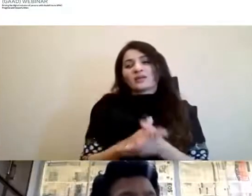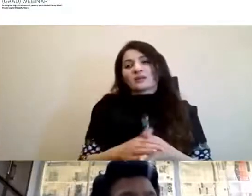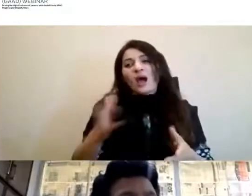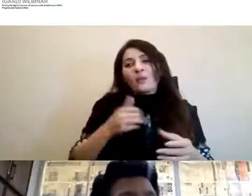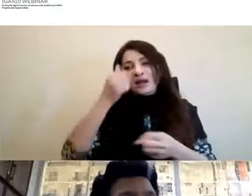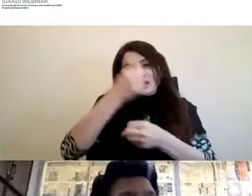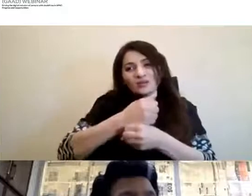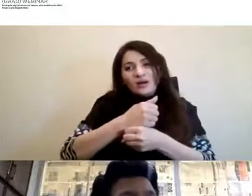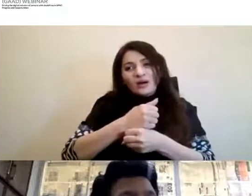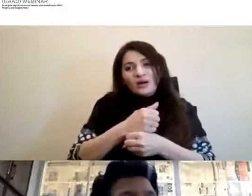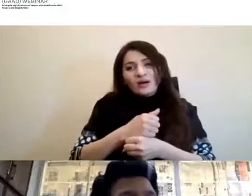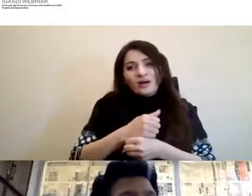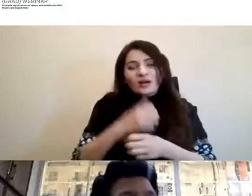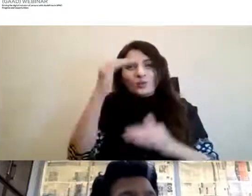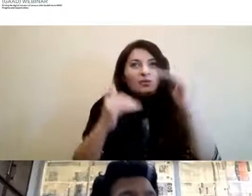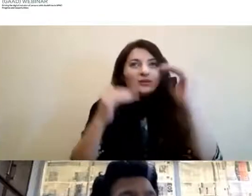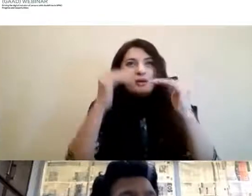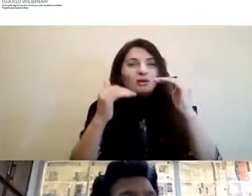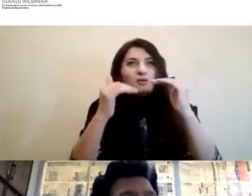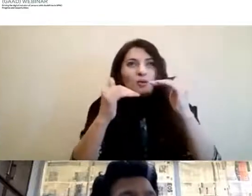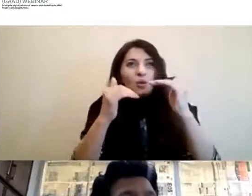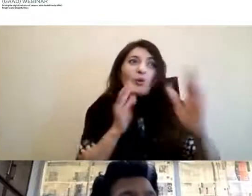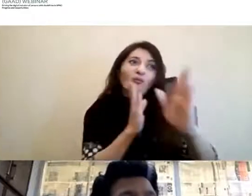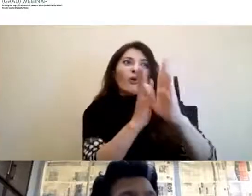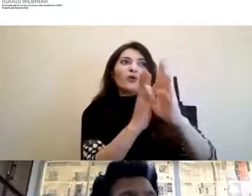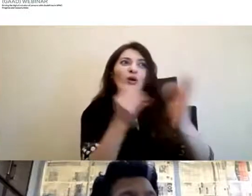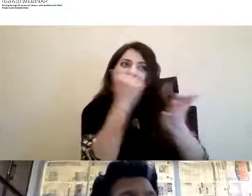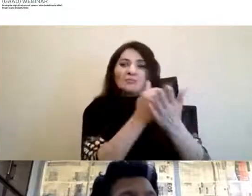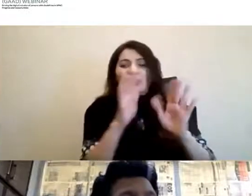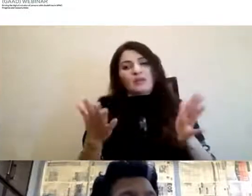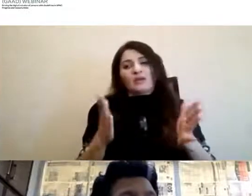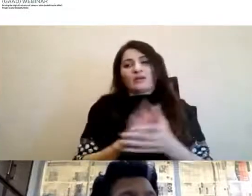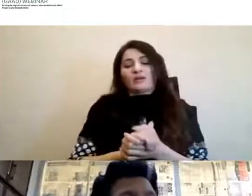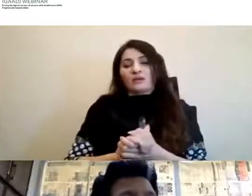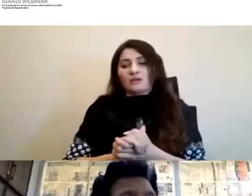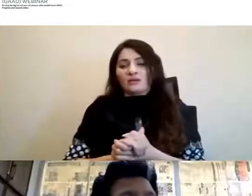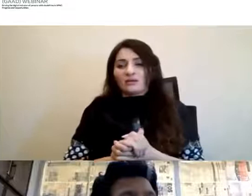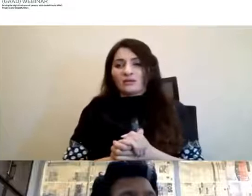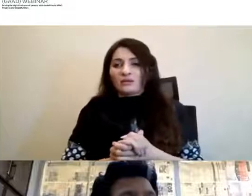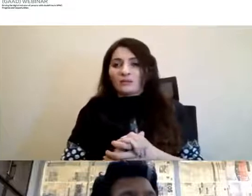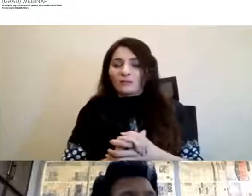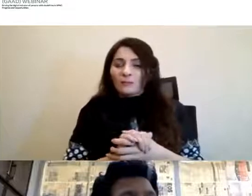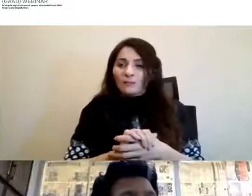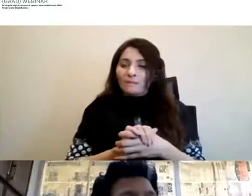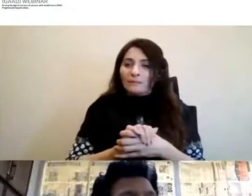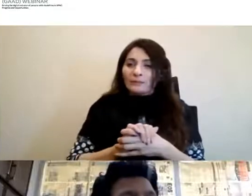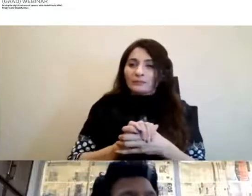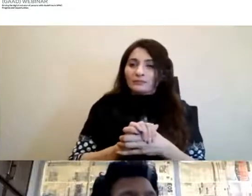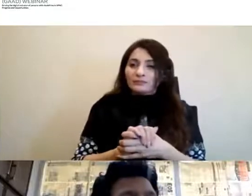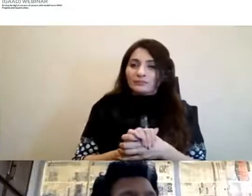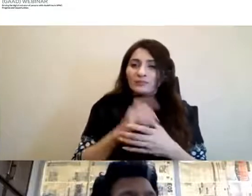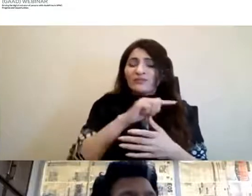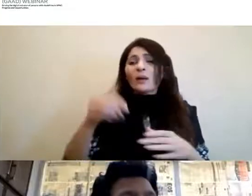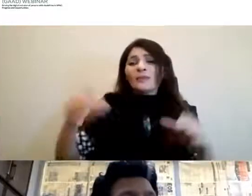adopting this standard as a national standard. Third is that procurement. There is no